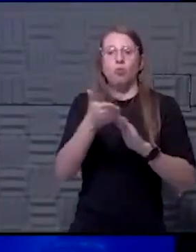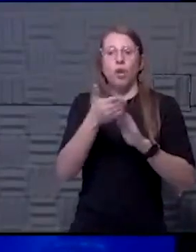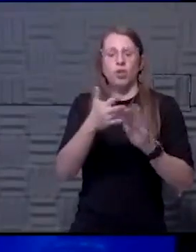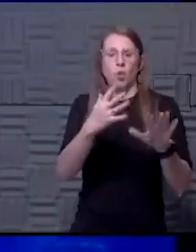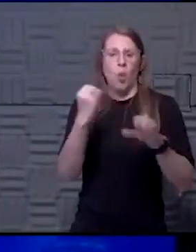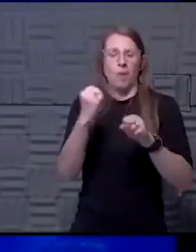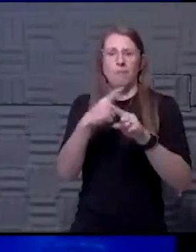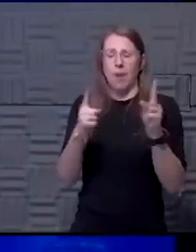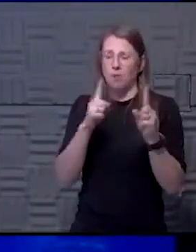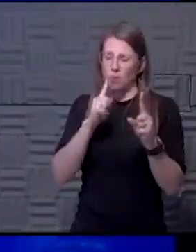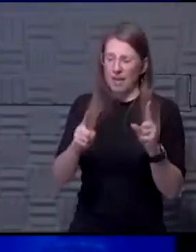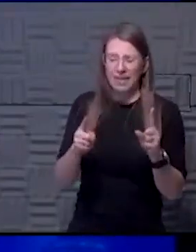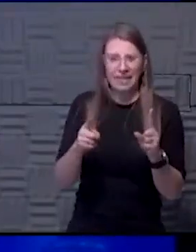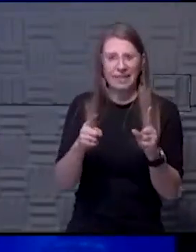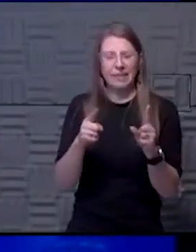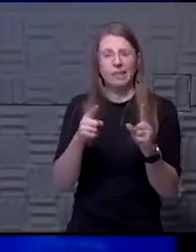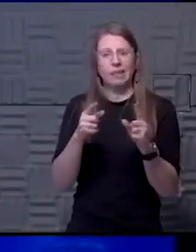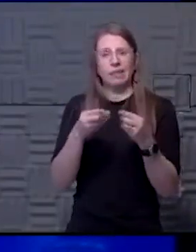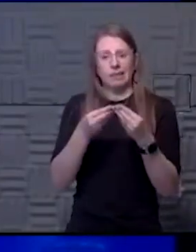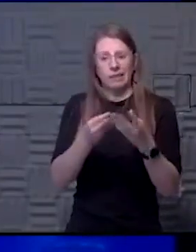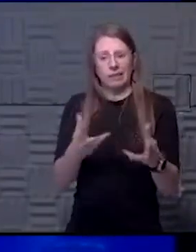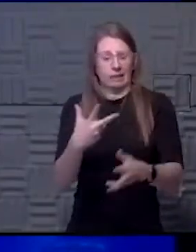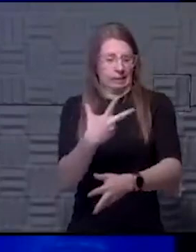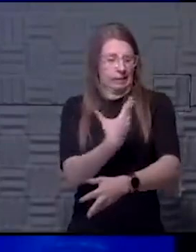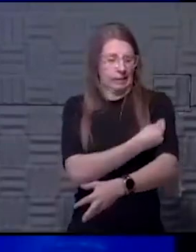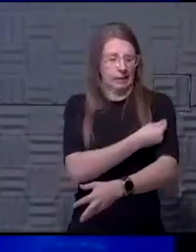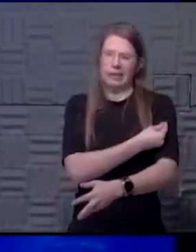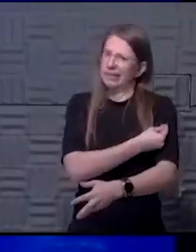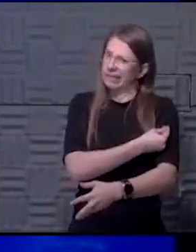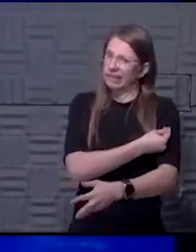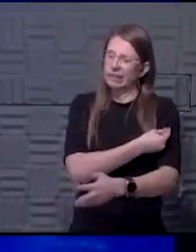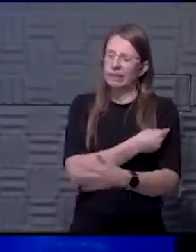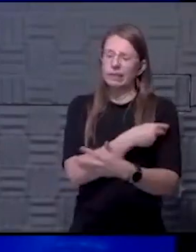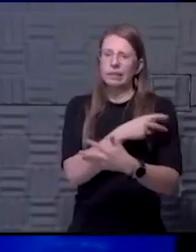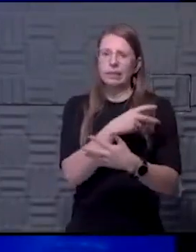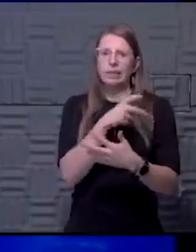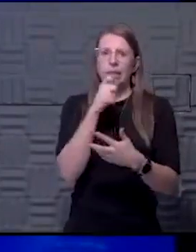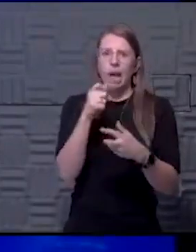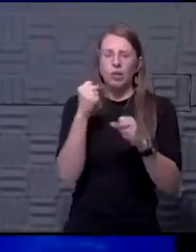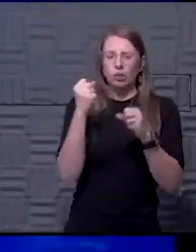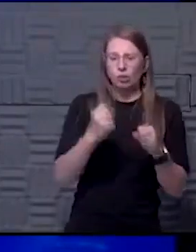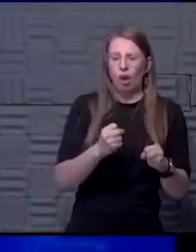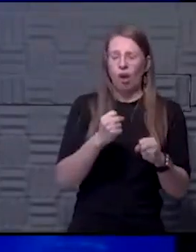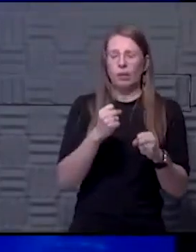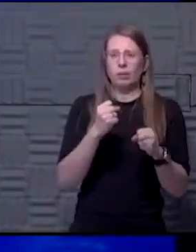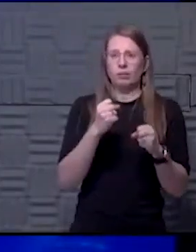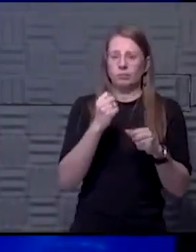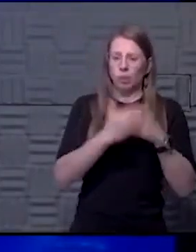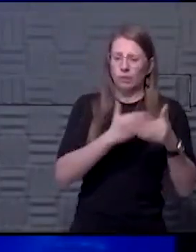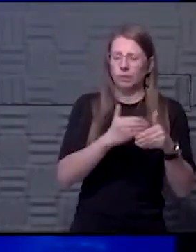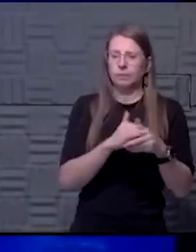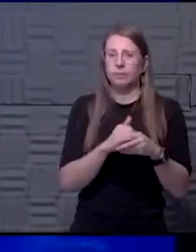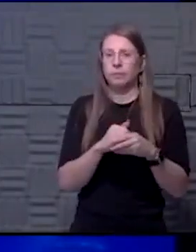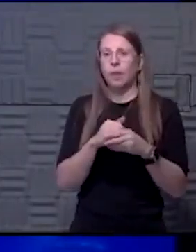distribution, the logistics around getting vaccine into people has perhaps not been as strong. We'll have to see how the new administration is going to handle that. Any thoughts